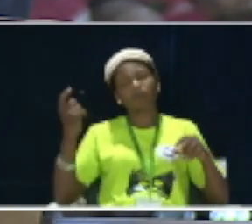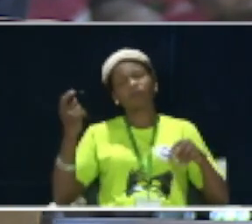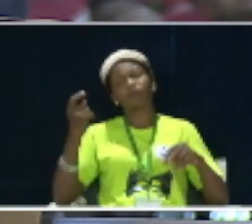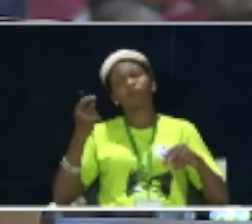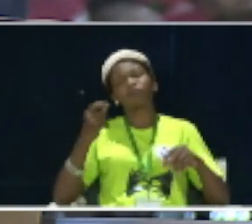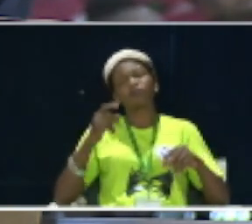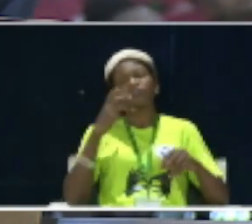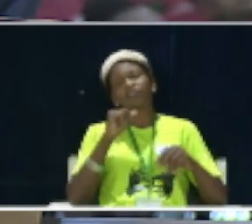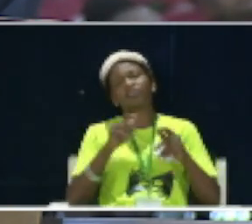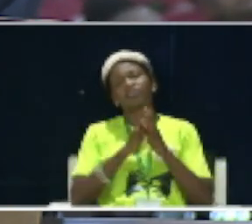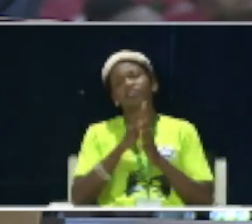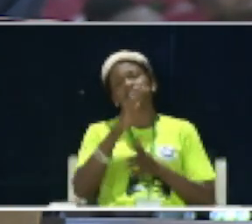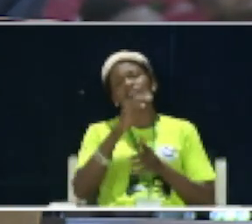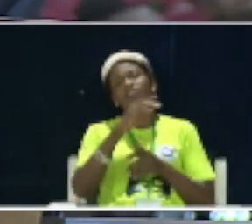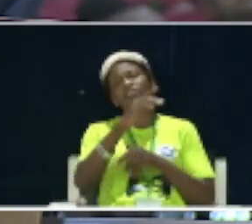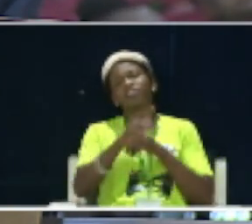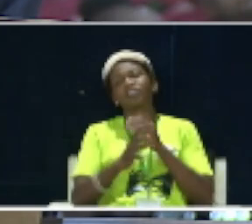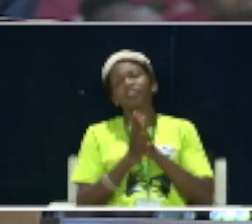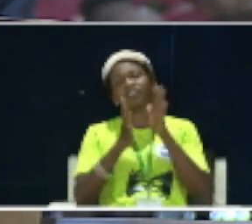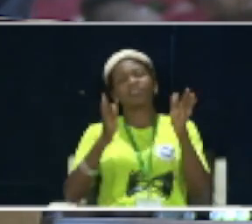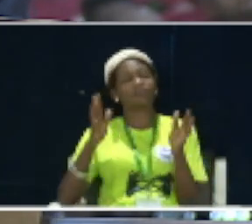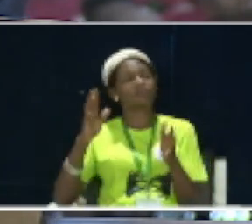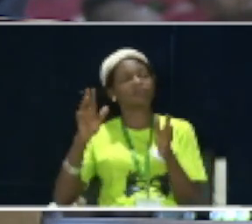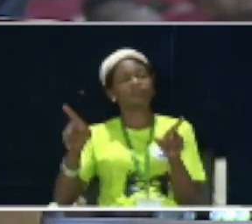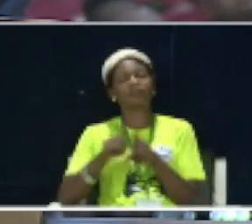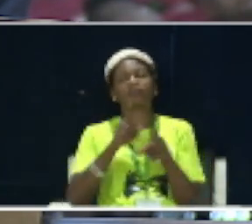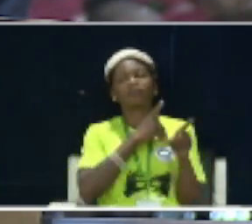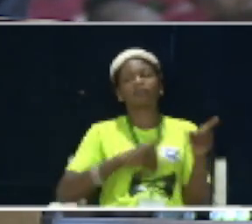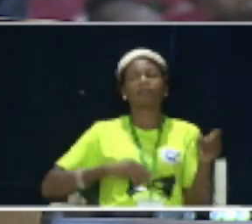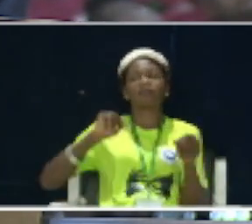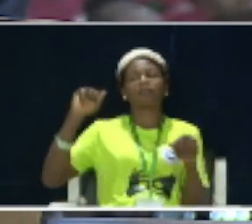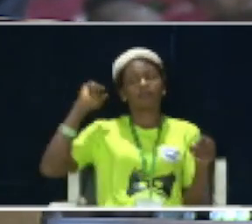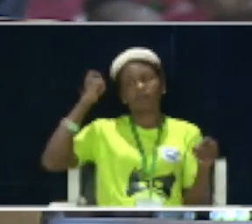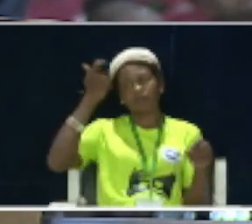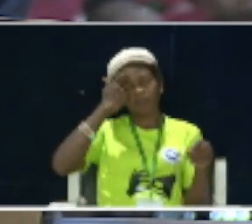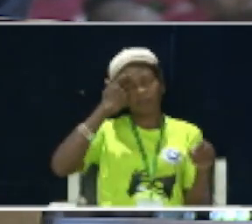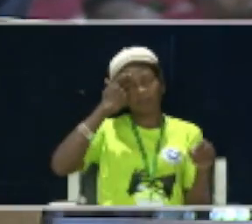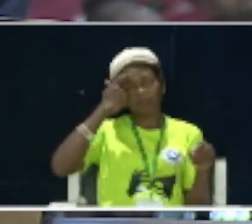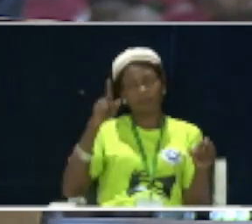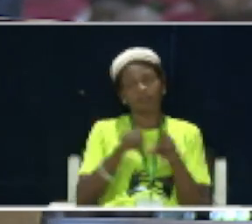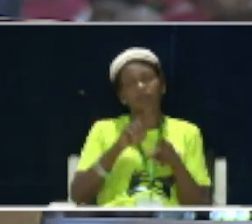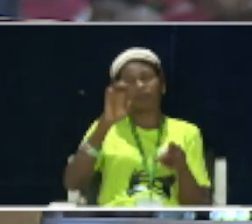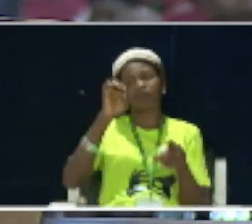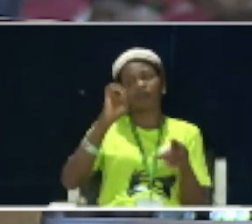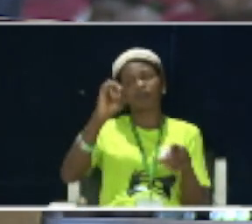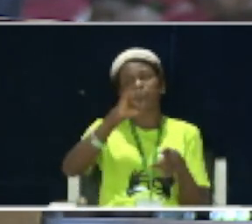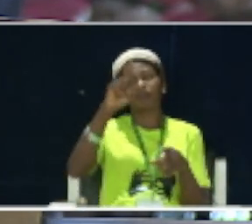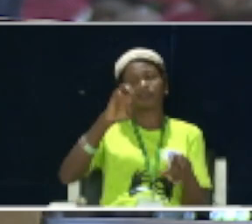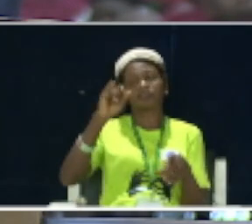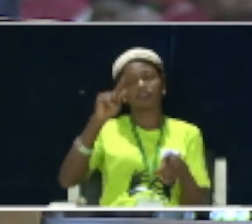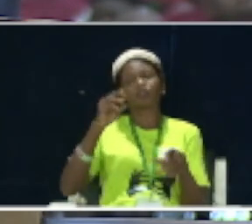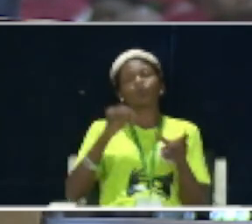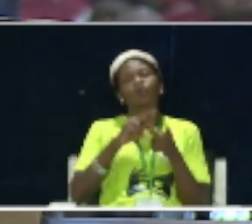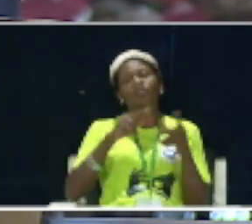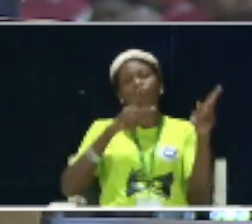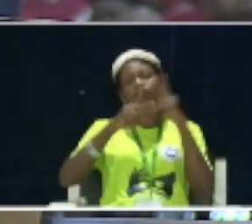a general like David, a governor like Hezekiah, or a prophet